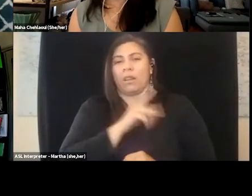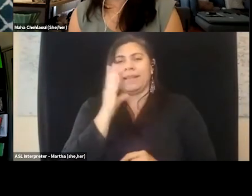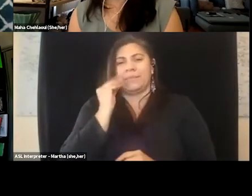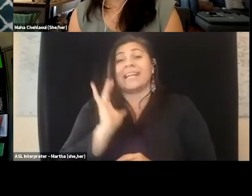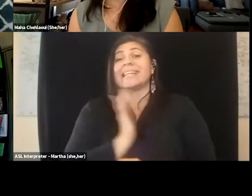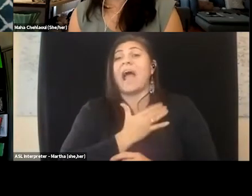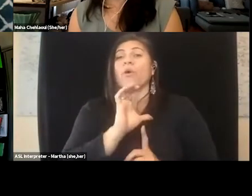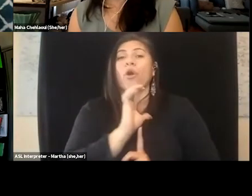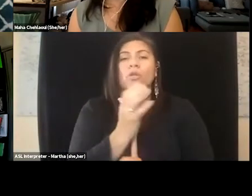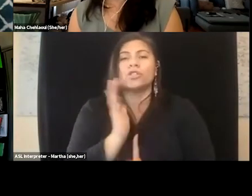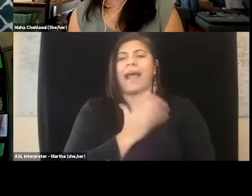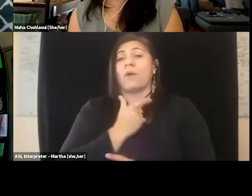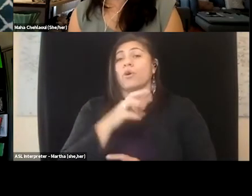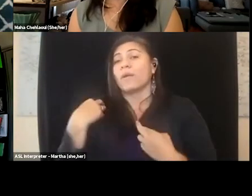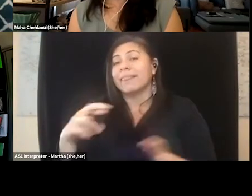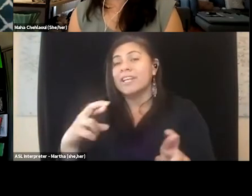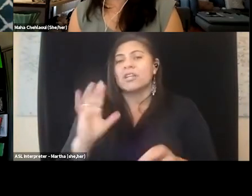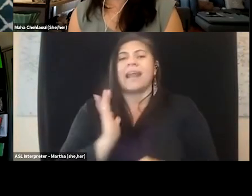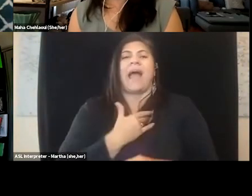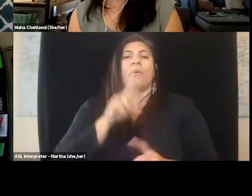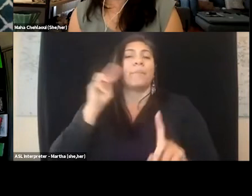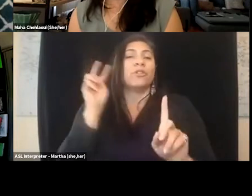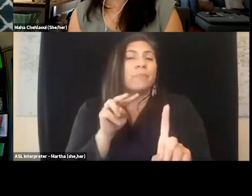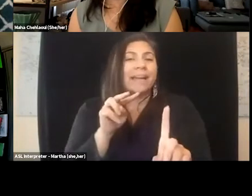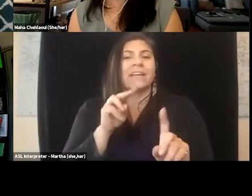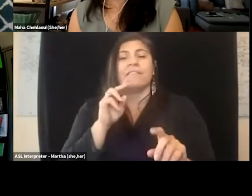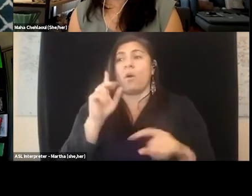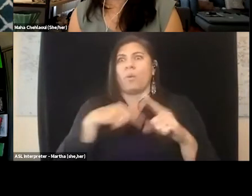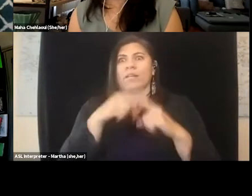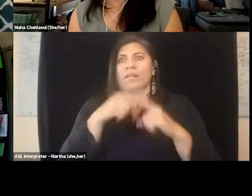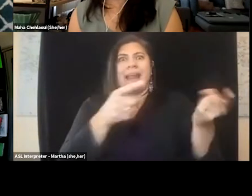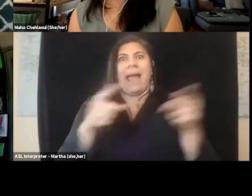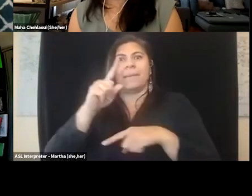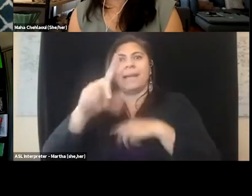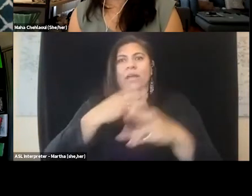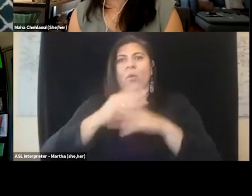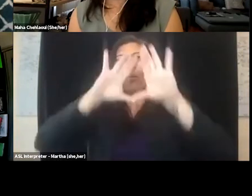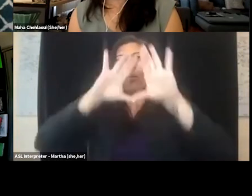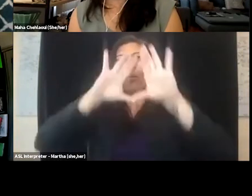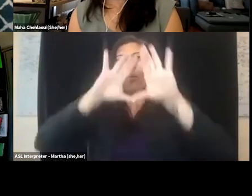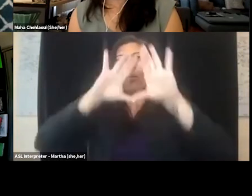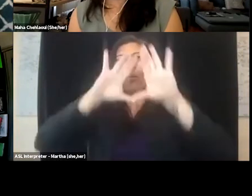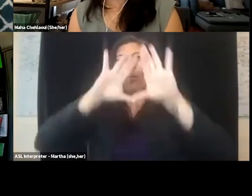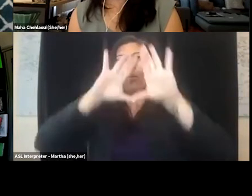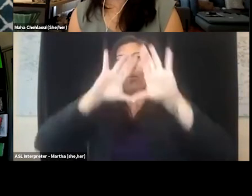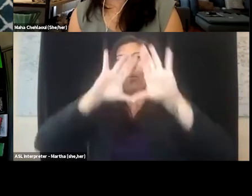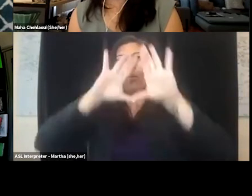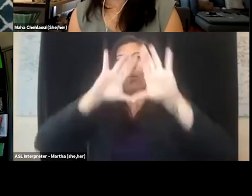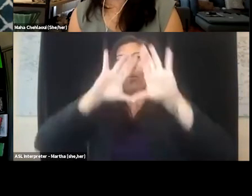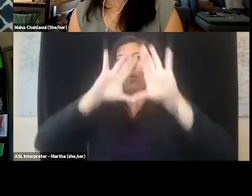our religions, our perspective on what's happening around the world, our voice in telling our